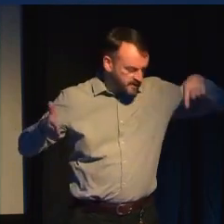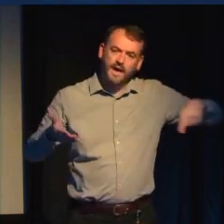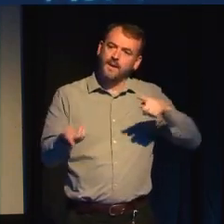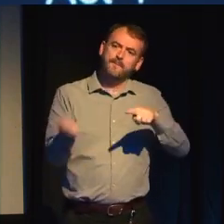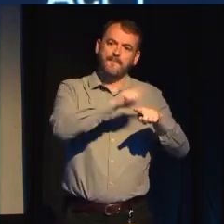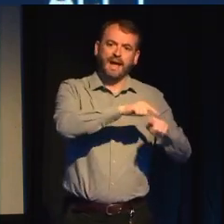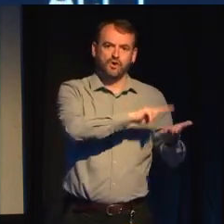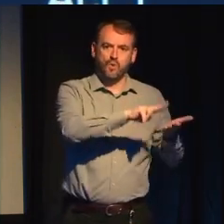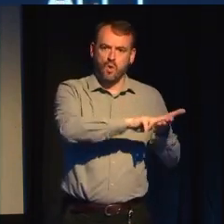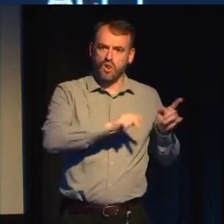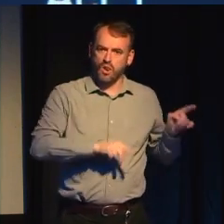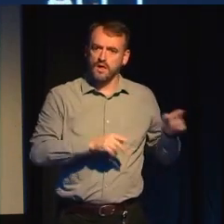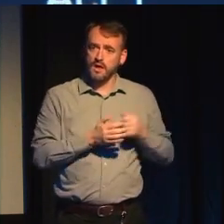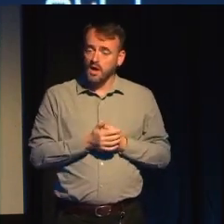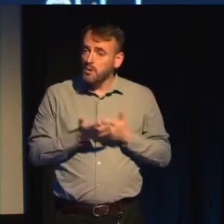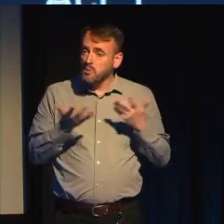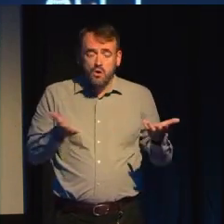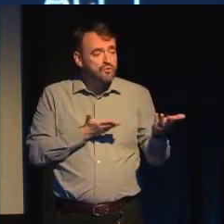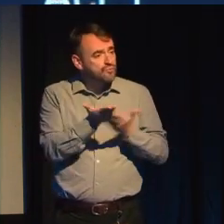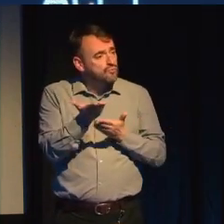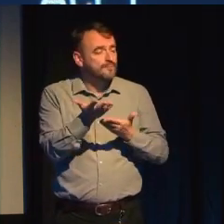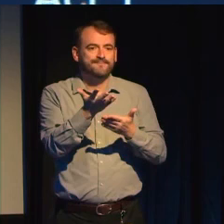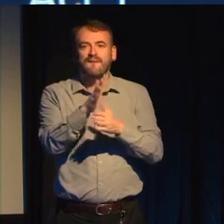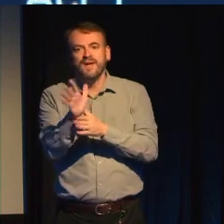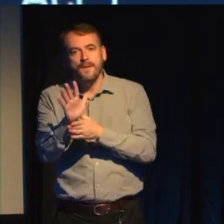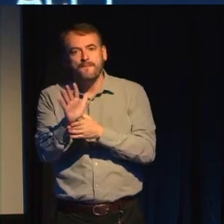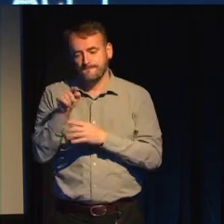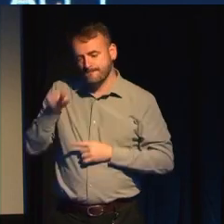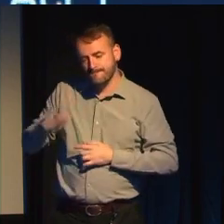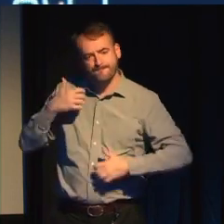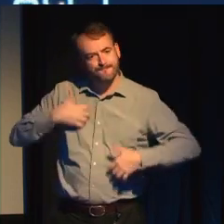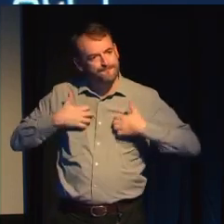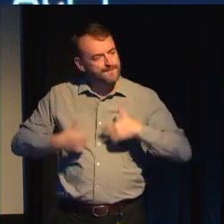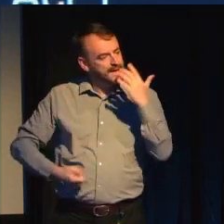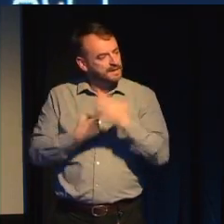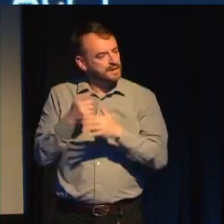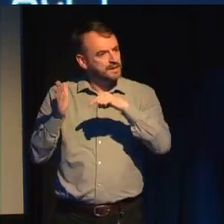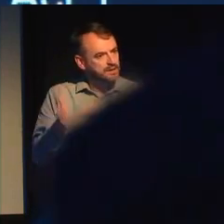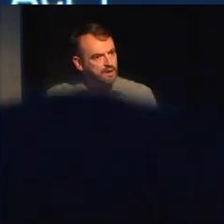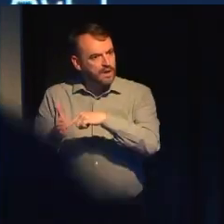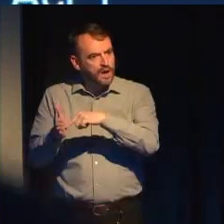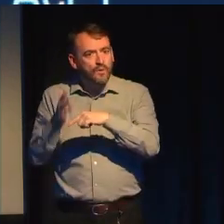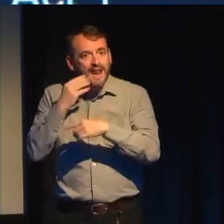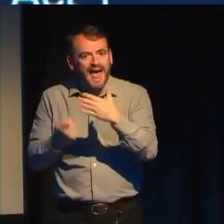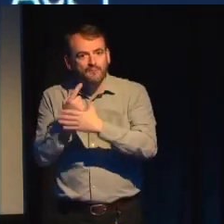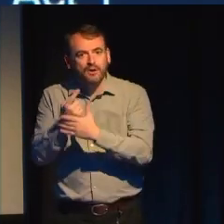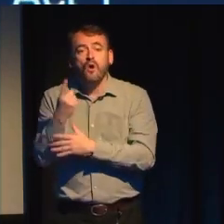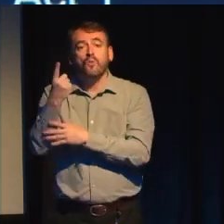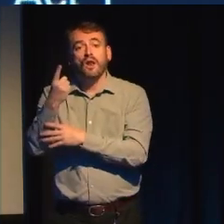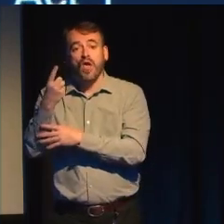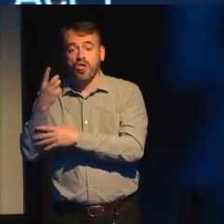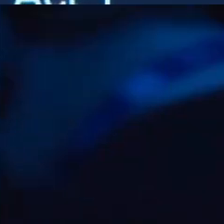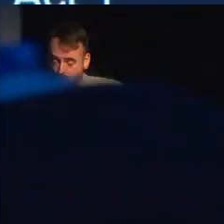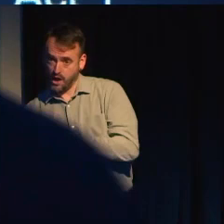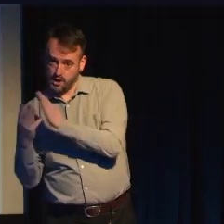linear a film or any linear medium, that inciting incident can come up to a third of the way through. Whereas in a game, because the point